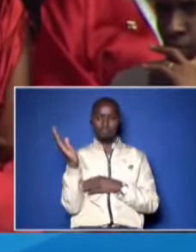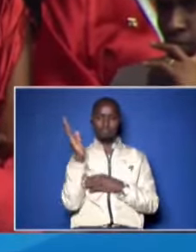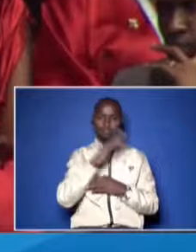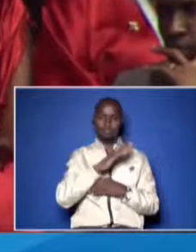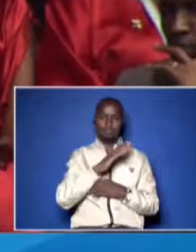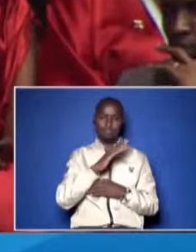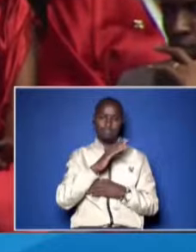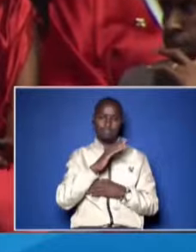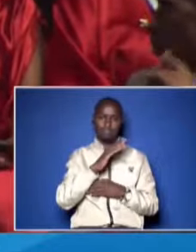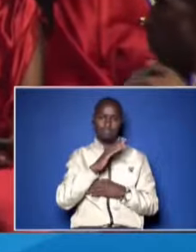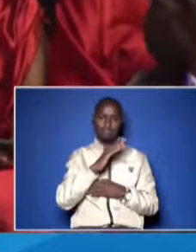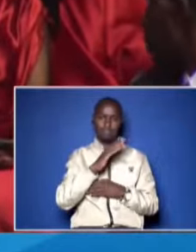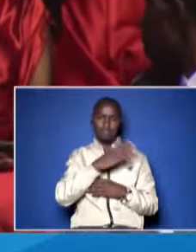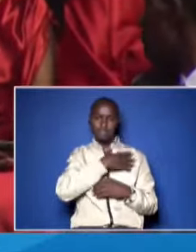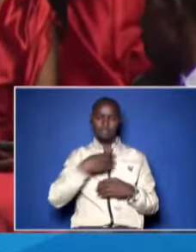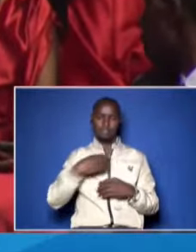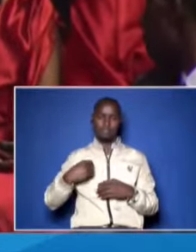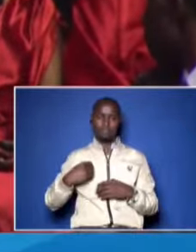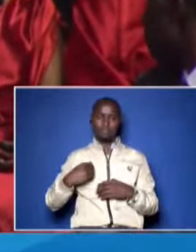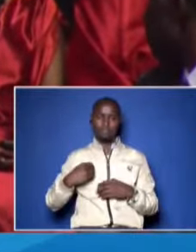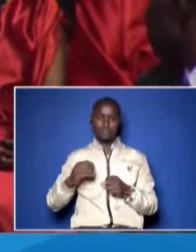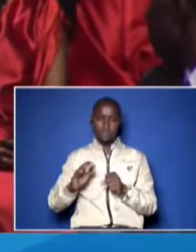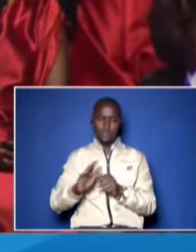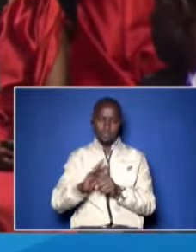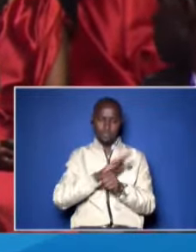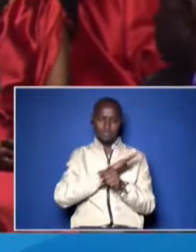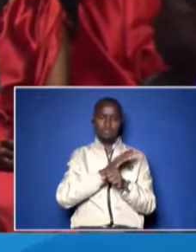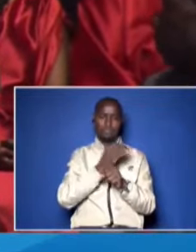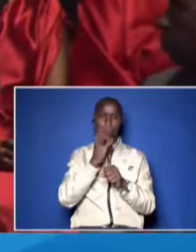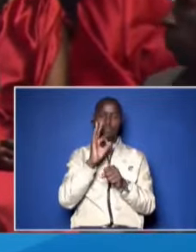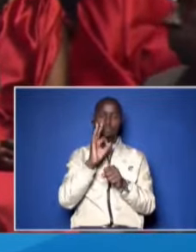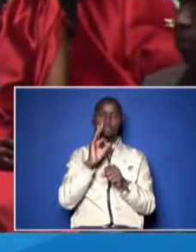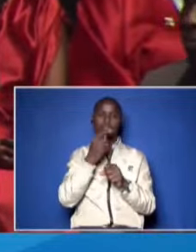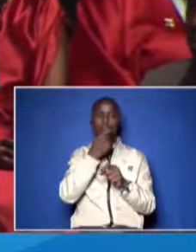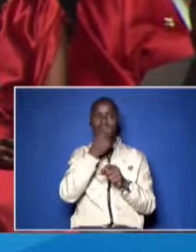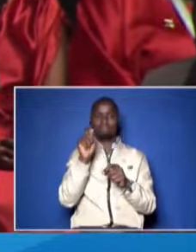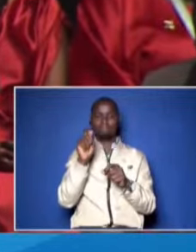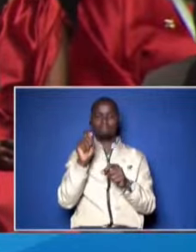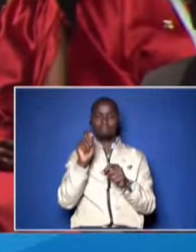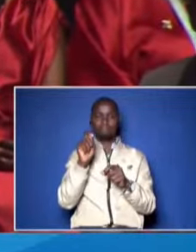returns and the Fulfillment of the